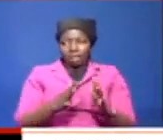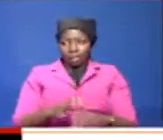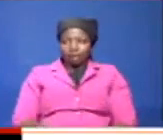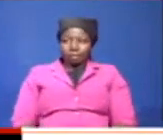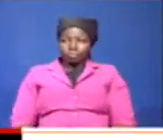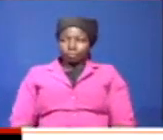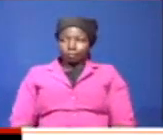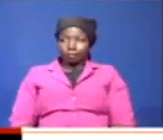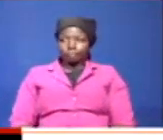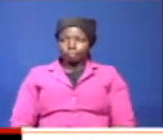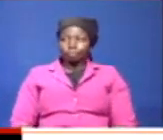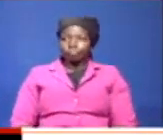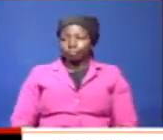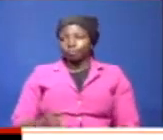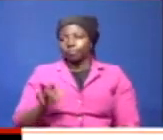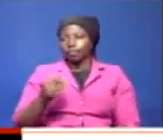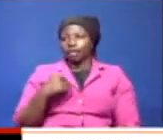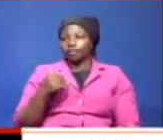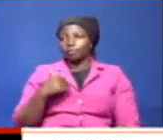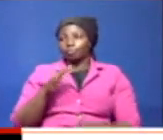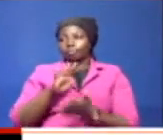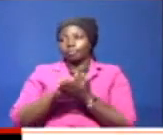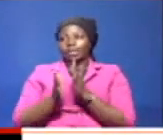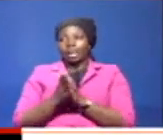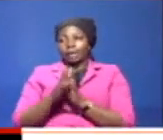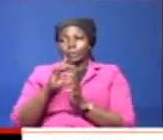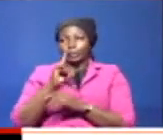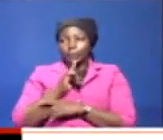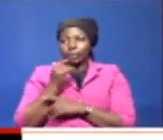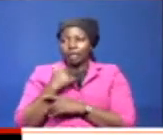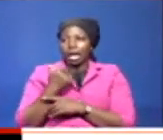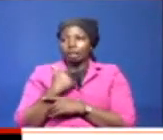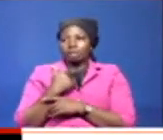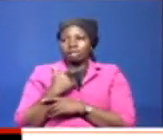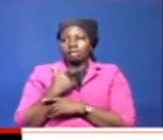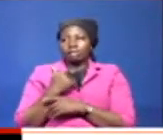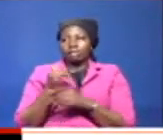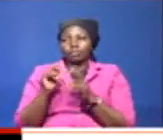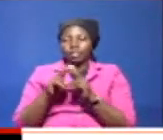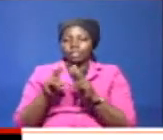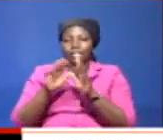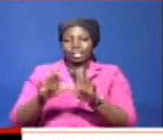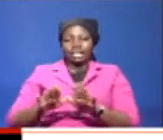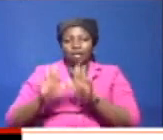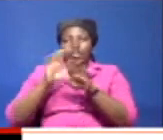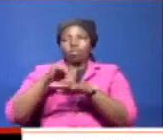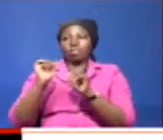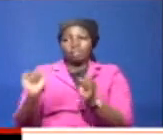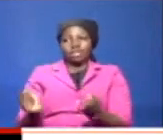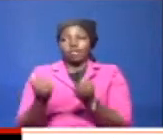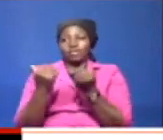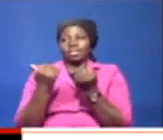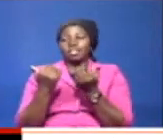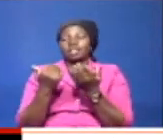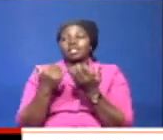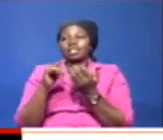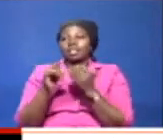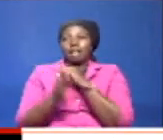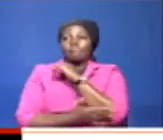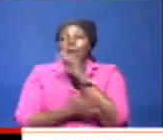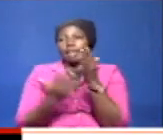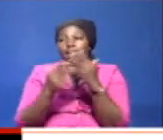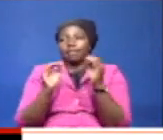has become rather tight. They are now very stringent about things to do with safety, which is not a bad thing. My personal views